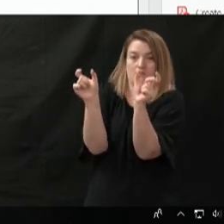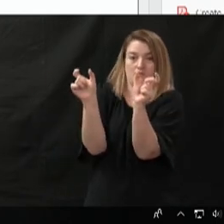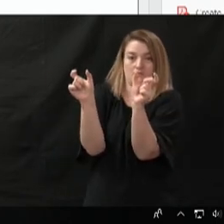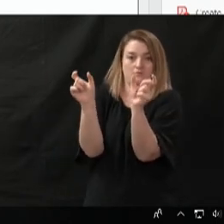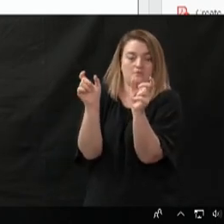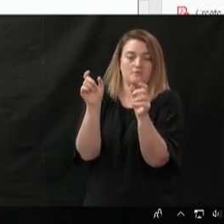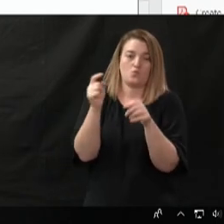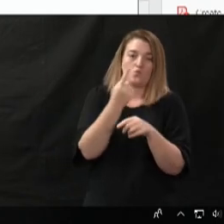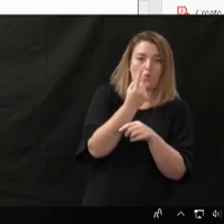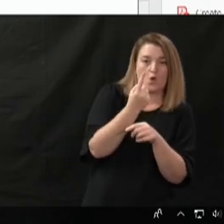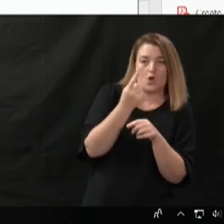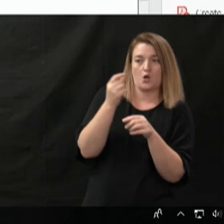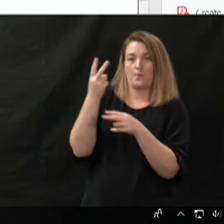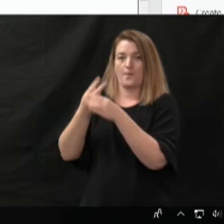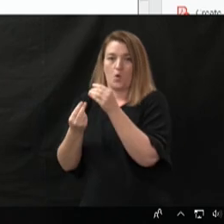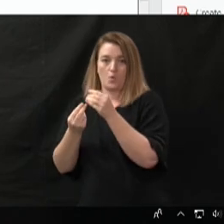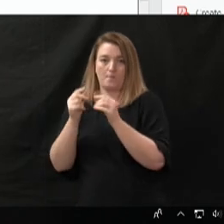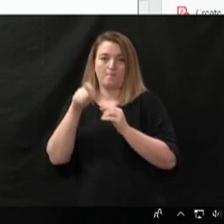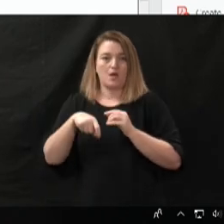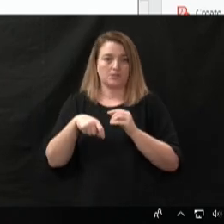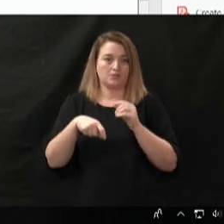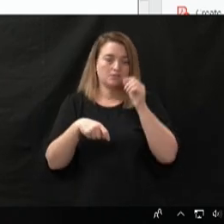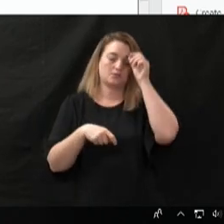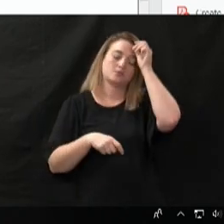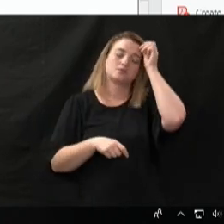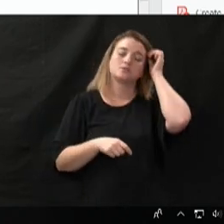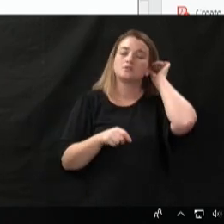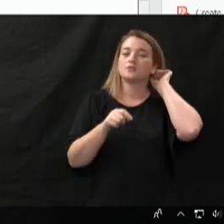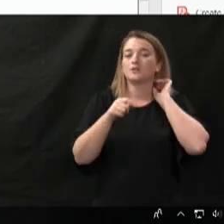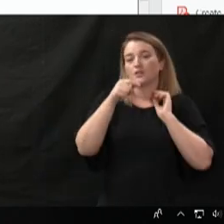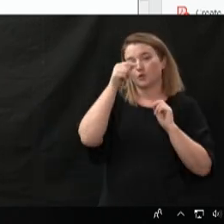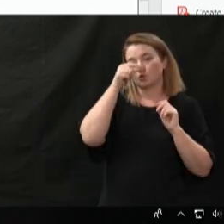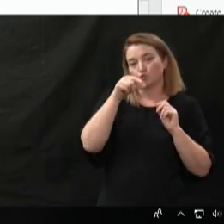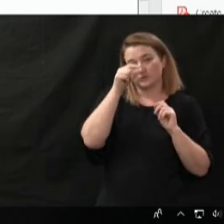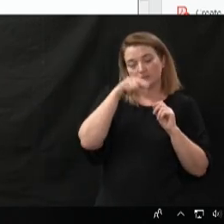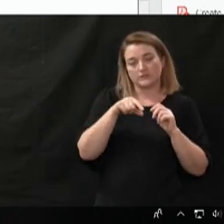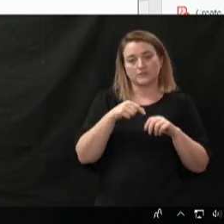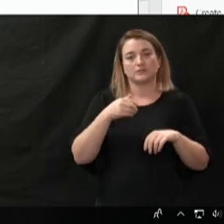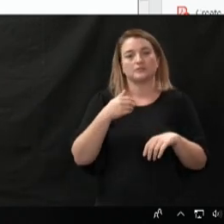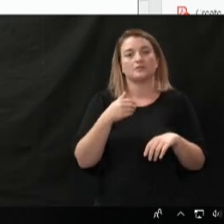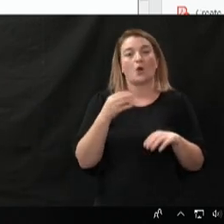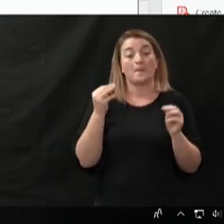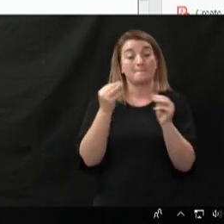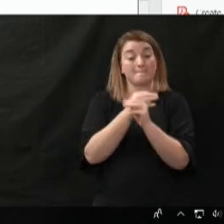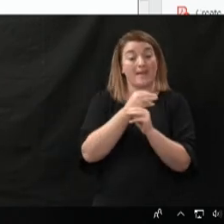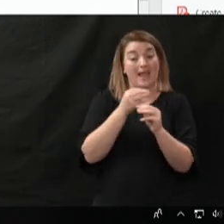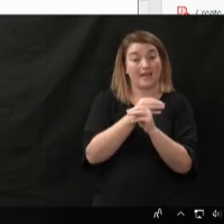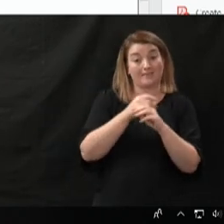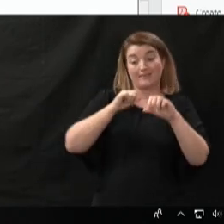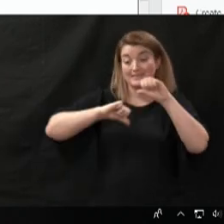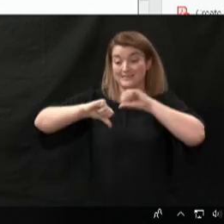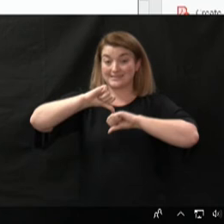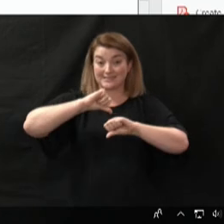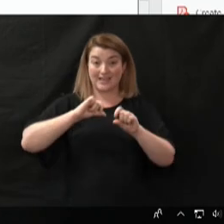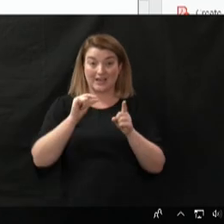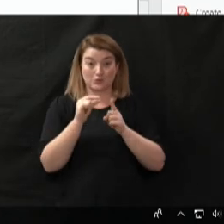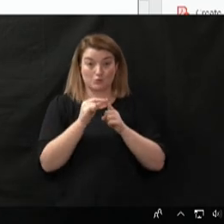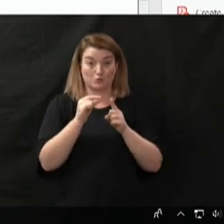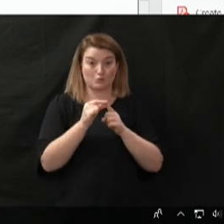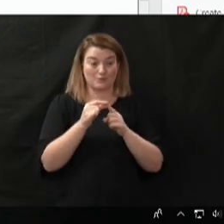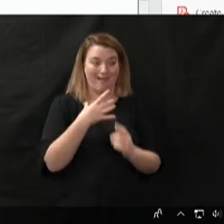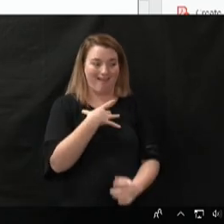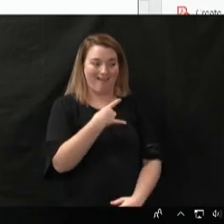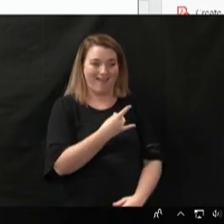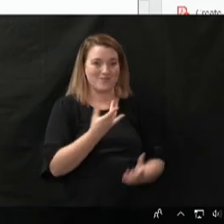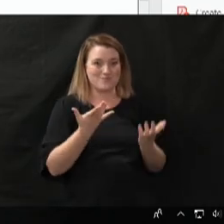okay? Greek are math and science words. What I like about Greek is the meaning